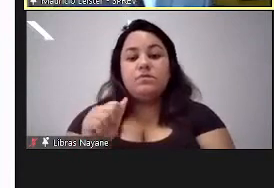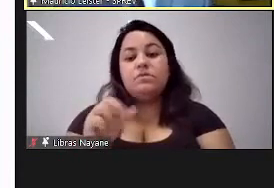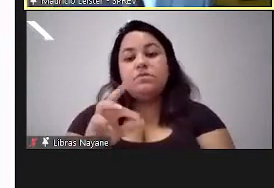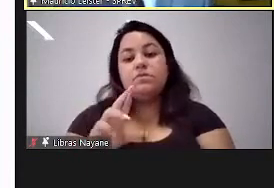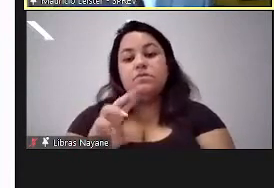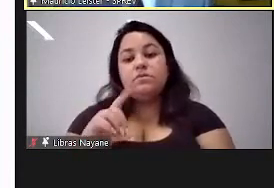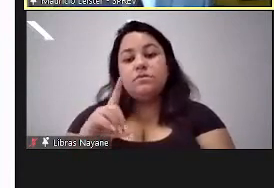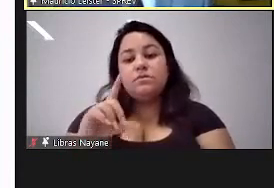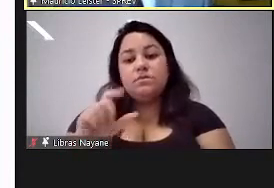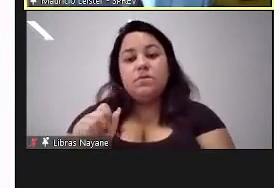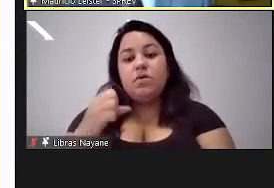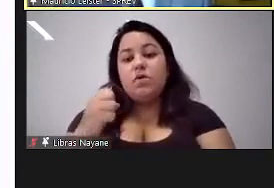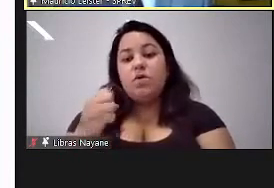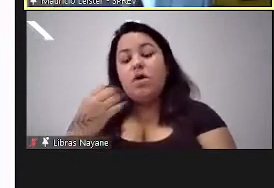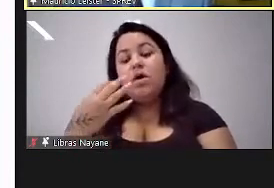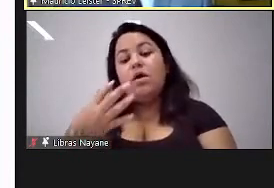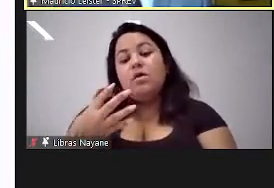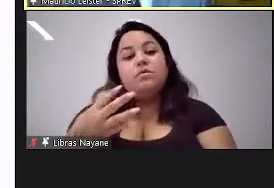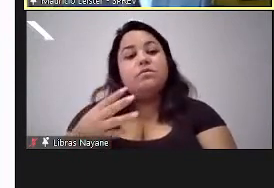can see the different